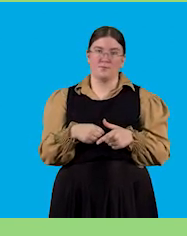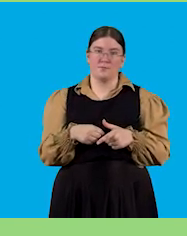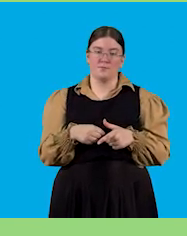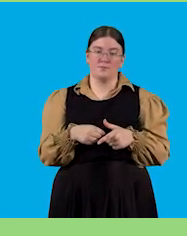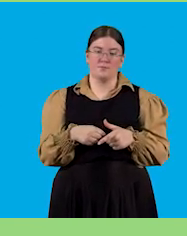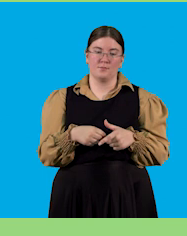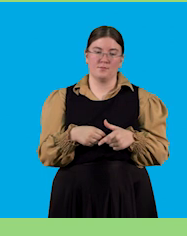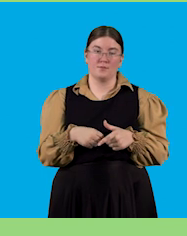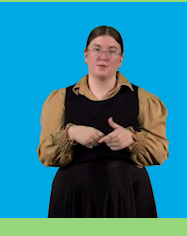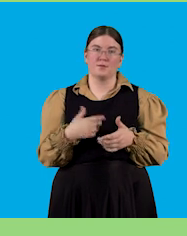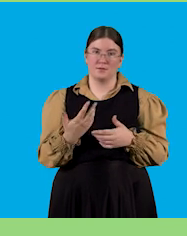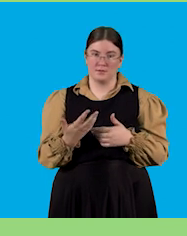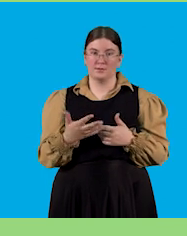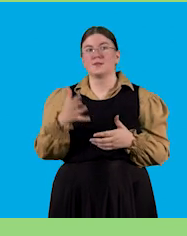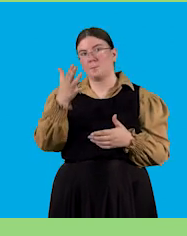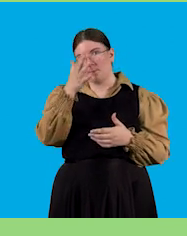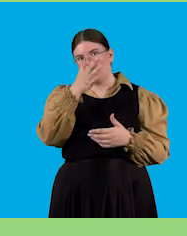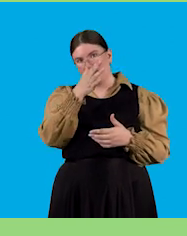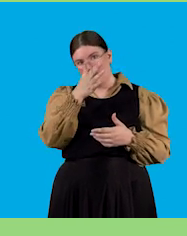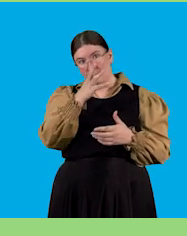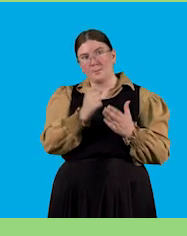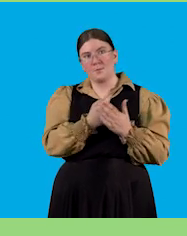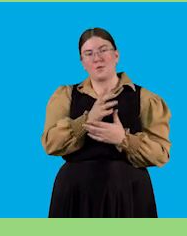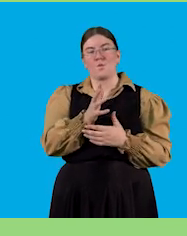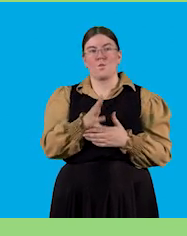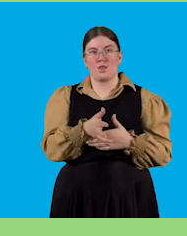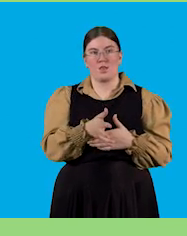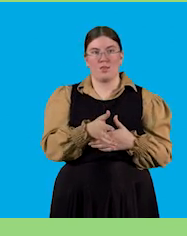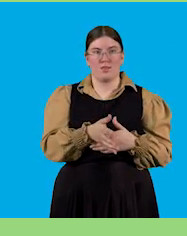and their ejaculation will take place. It is the